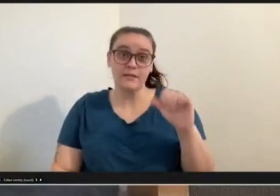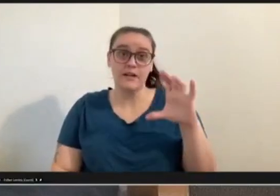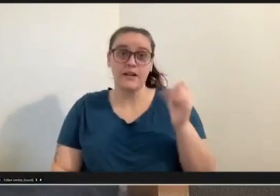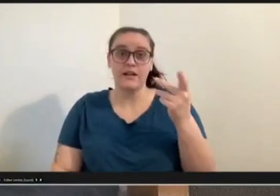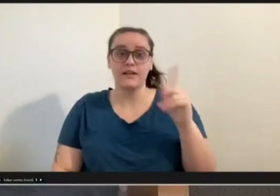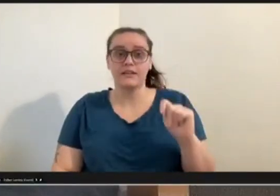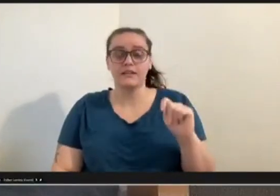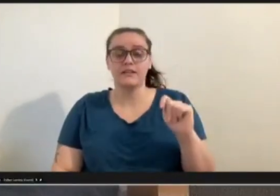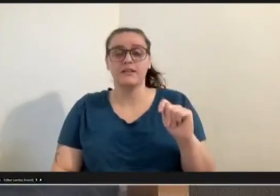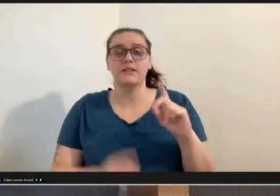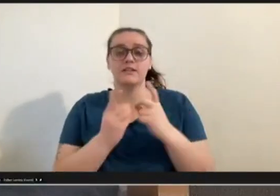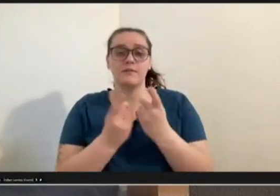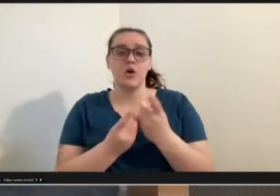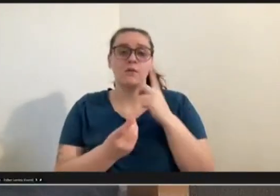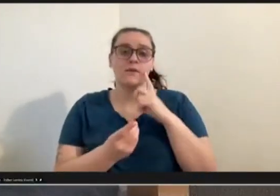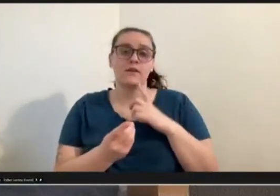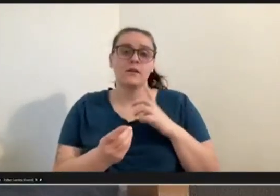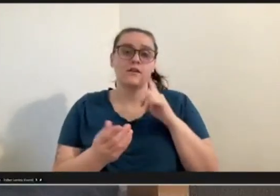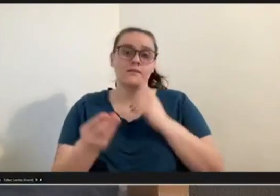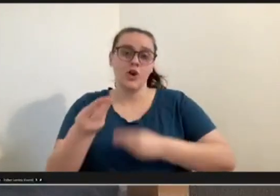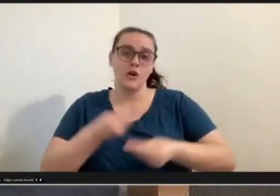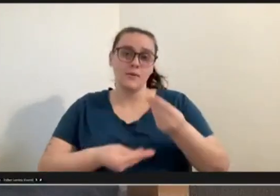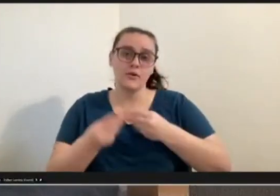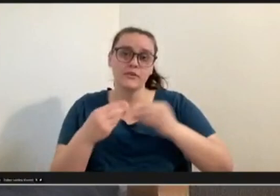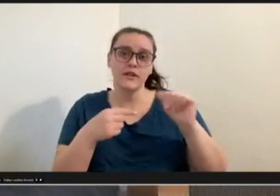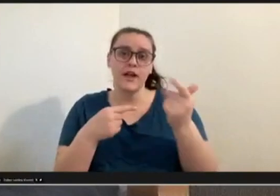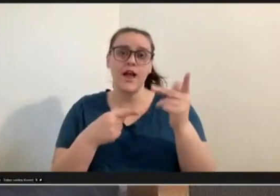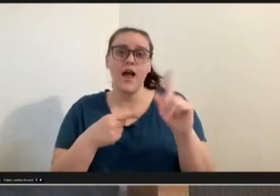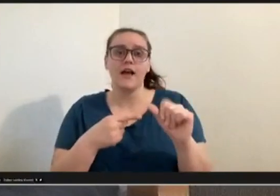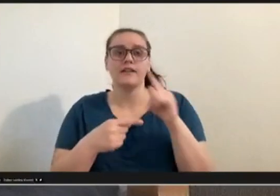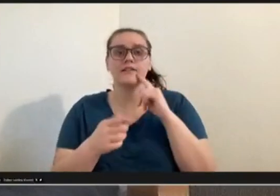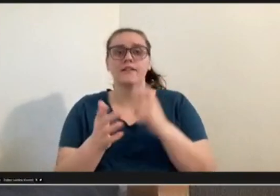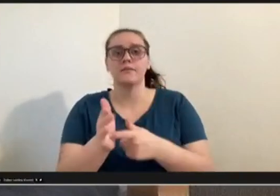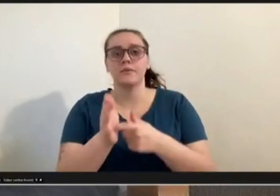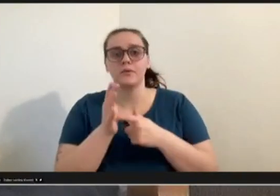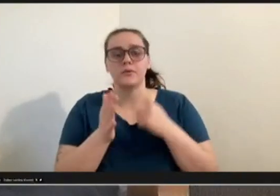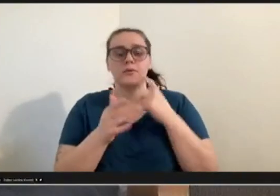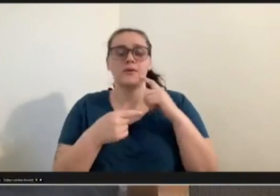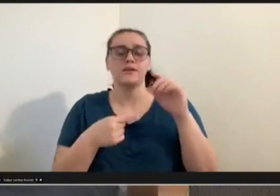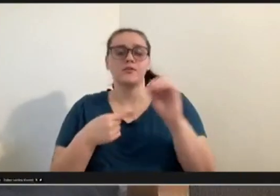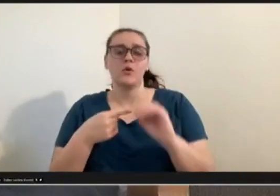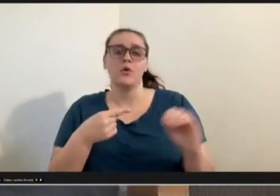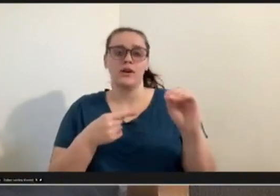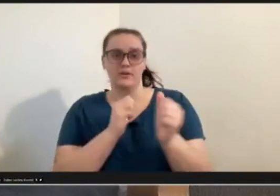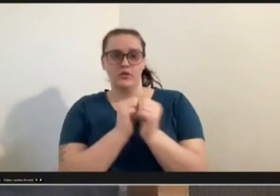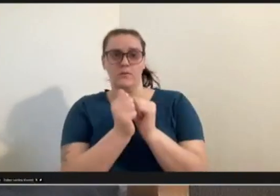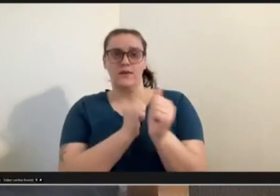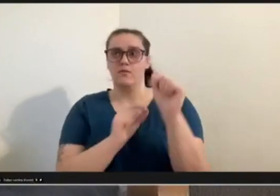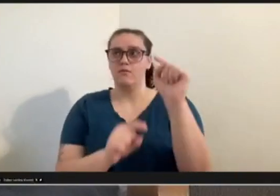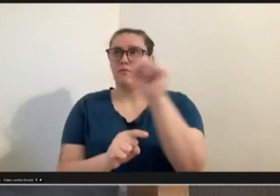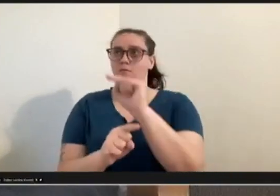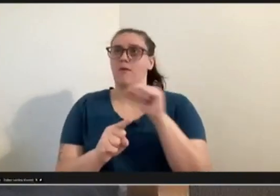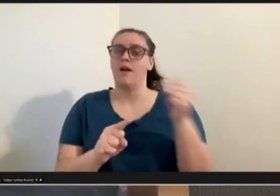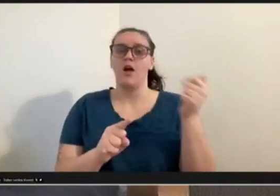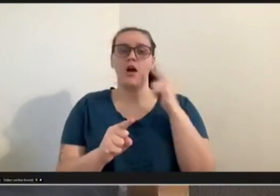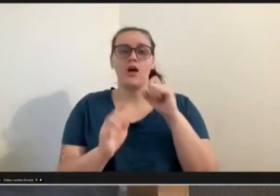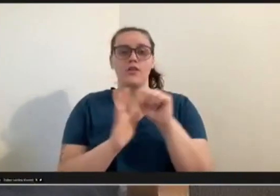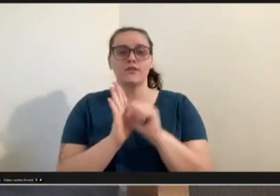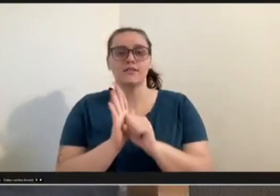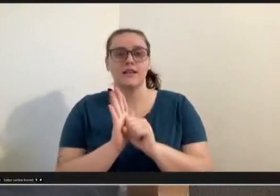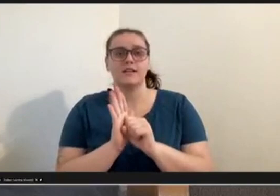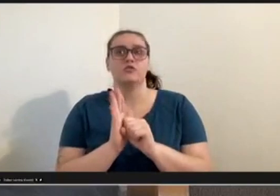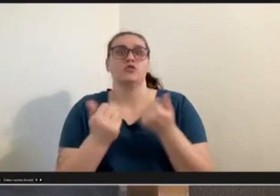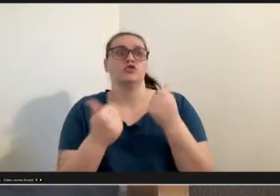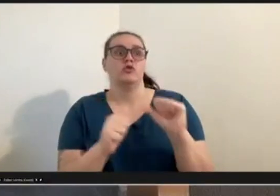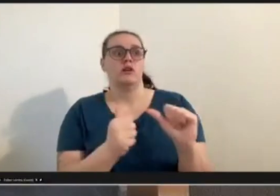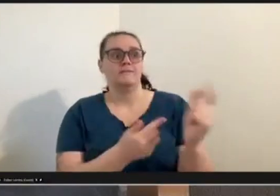and positions Oregon to compete with other states who are making major strides to capture semiconductor investment and build